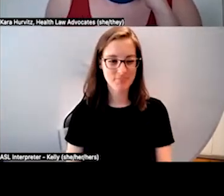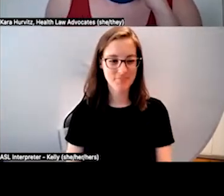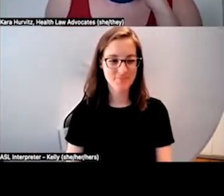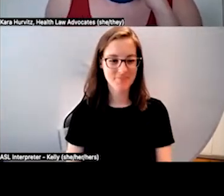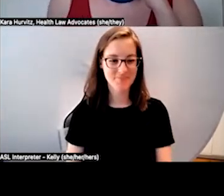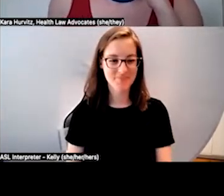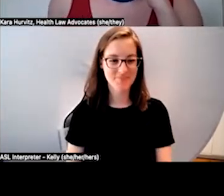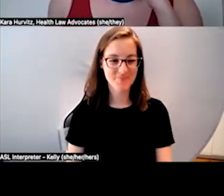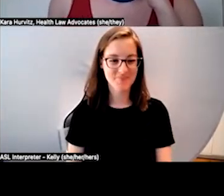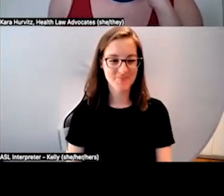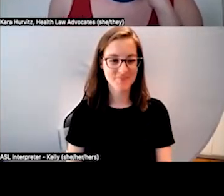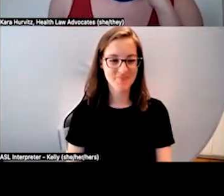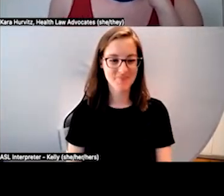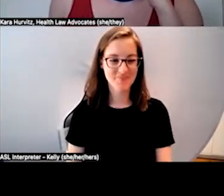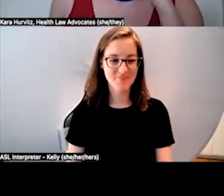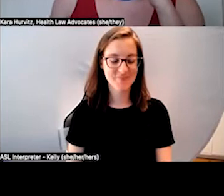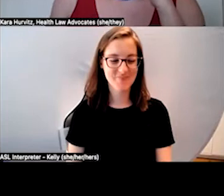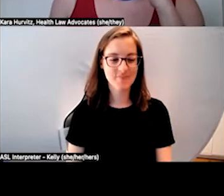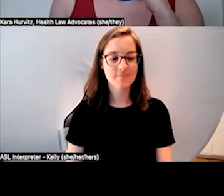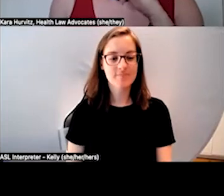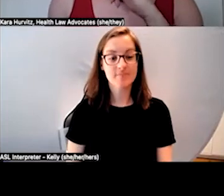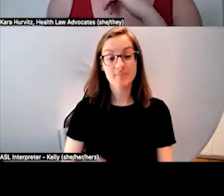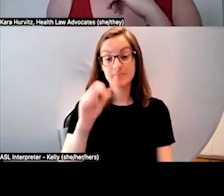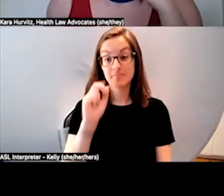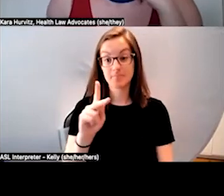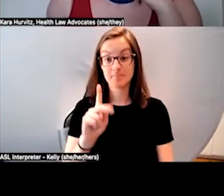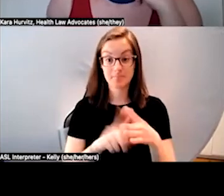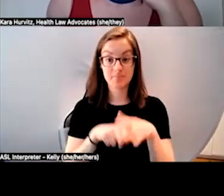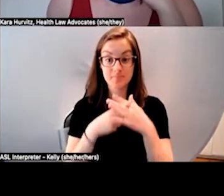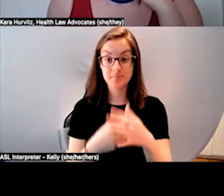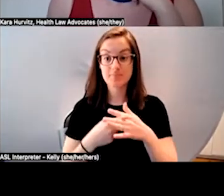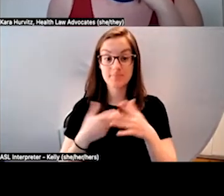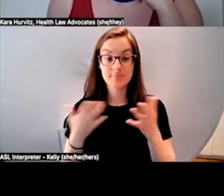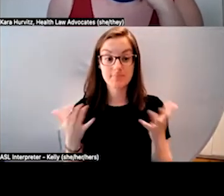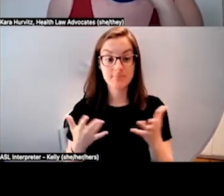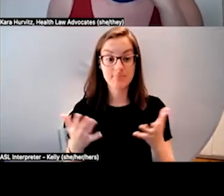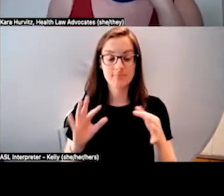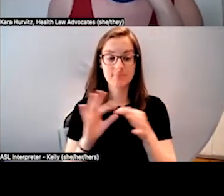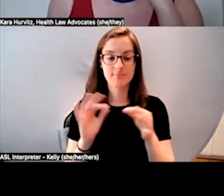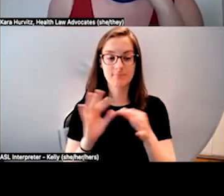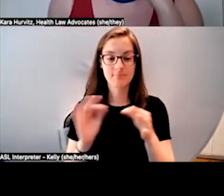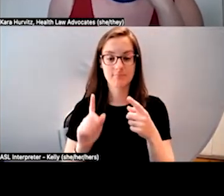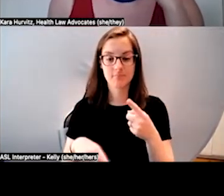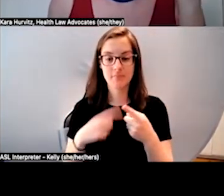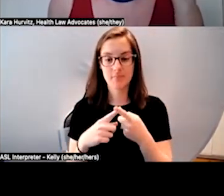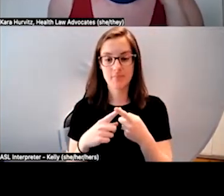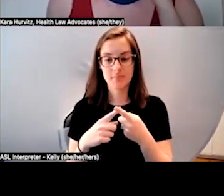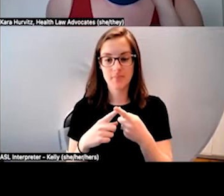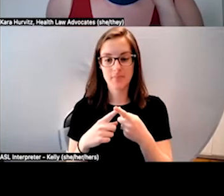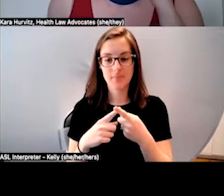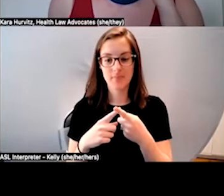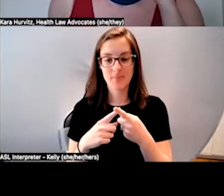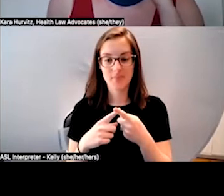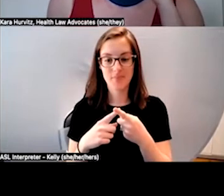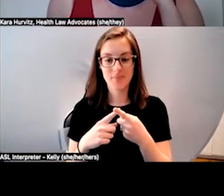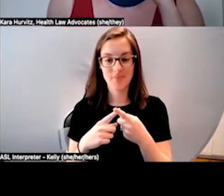Okay, so let's start by talking a little bit more about what I guess we'll talk about what